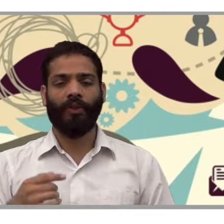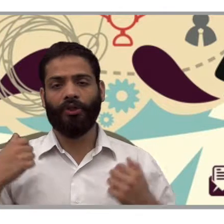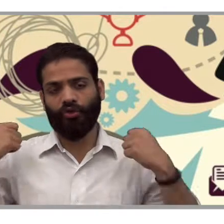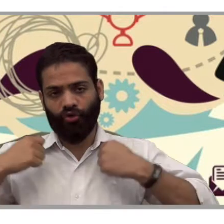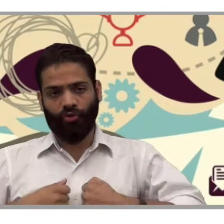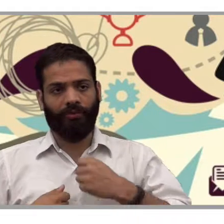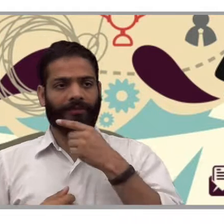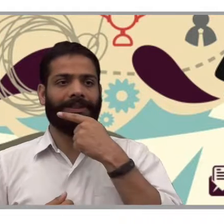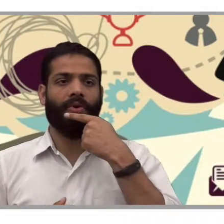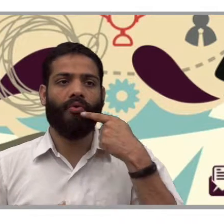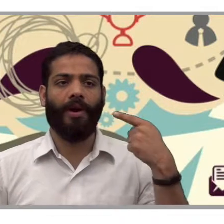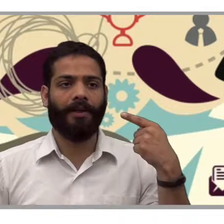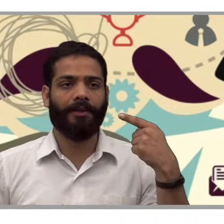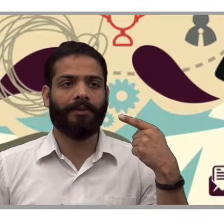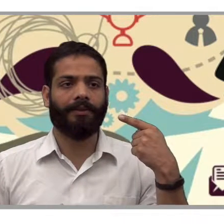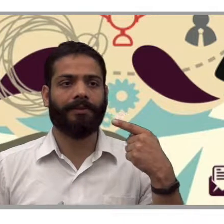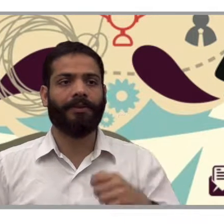observed.